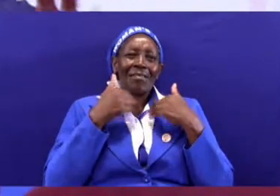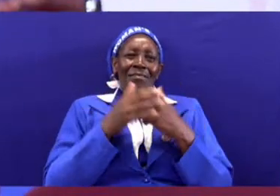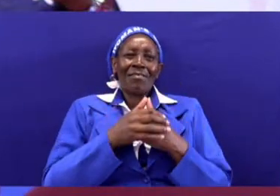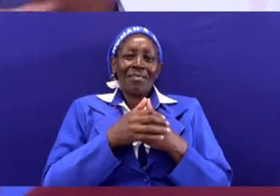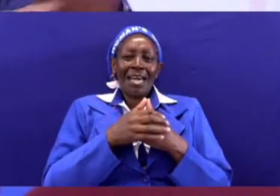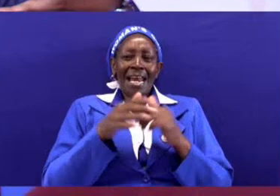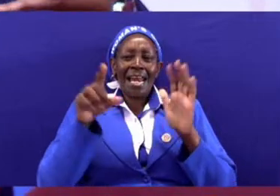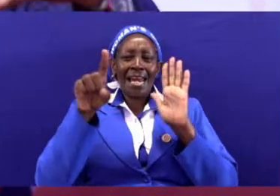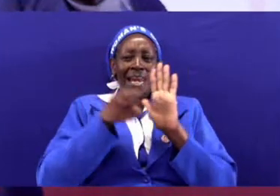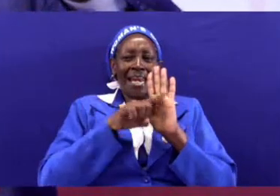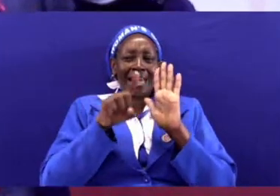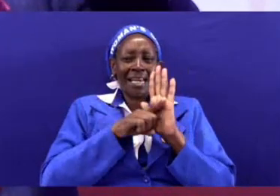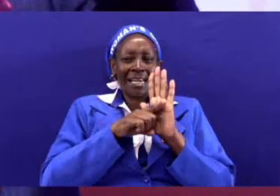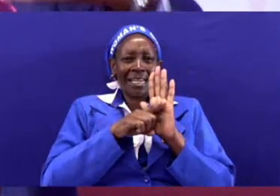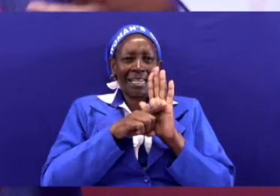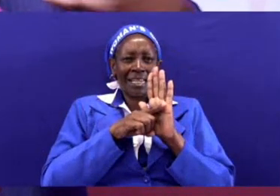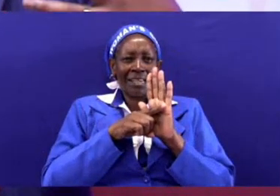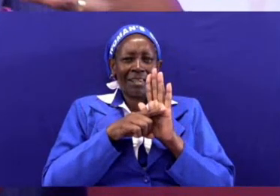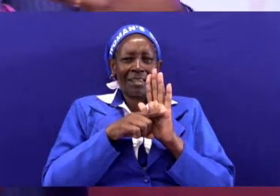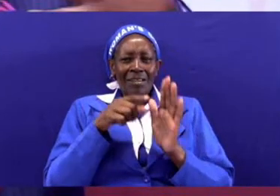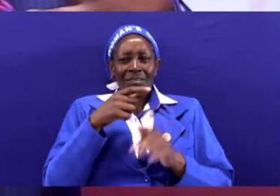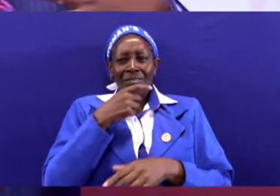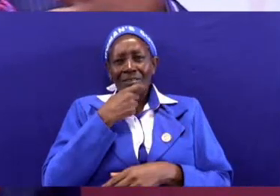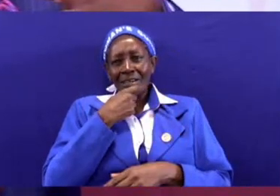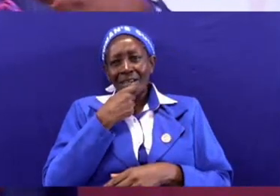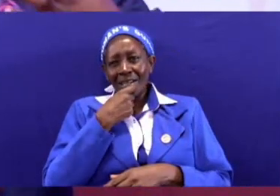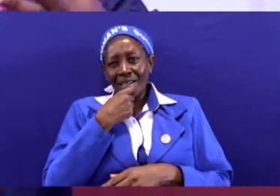way. And I was wondering, what might it mean to